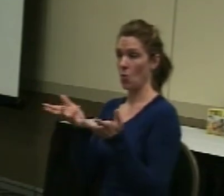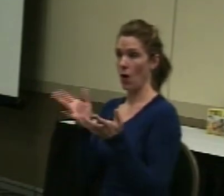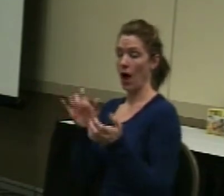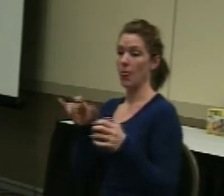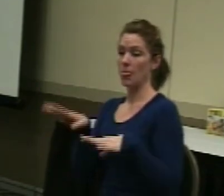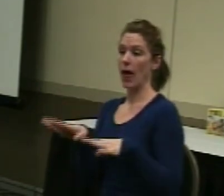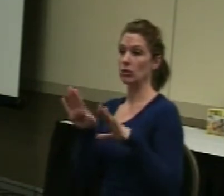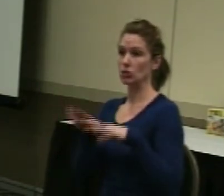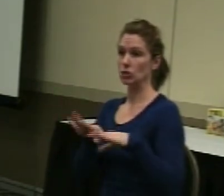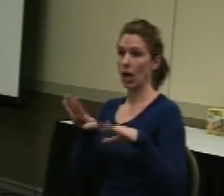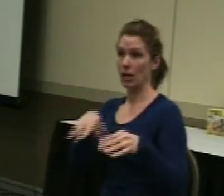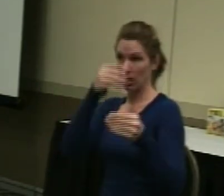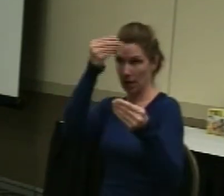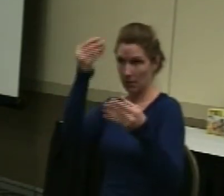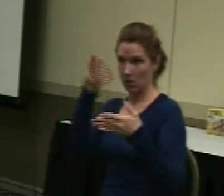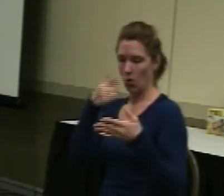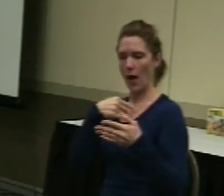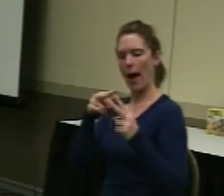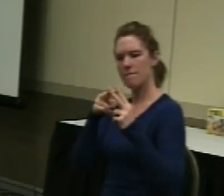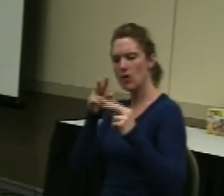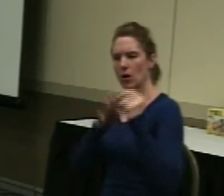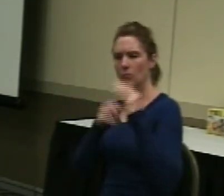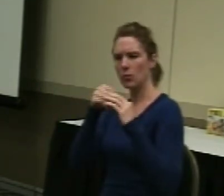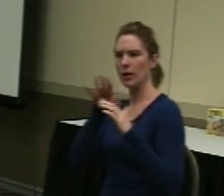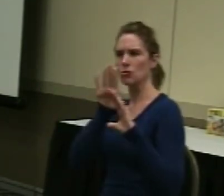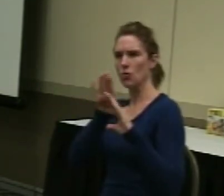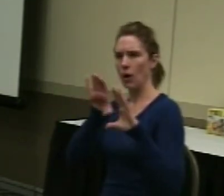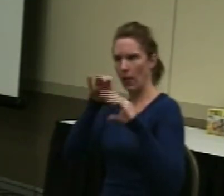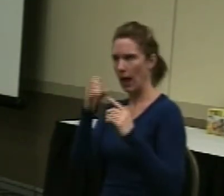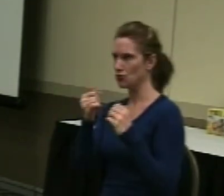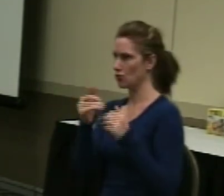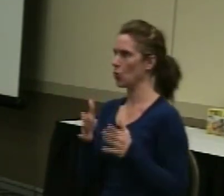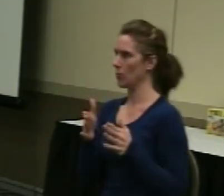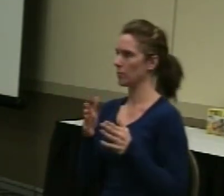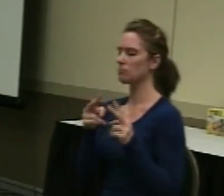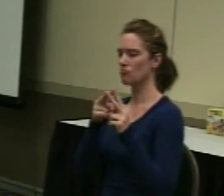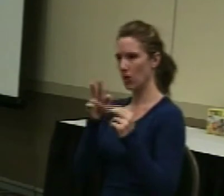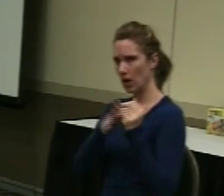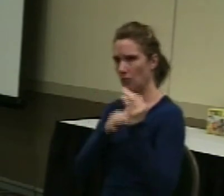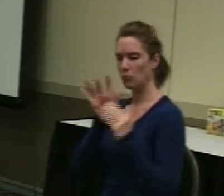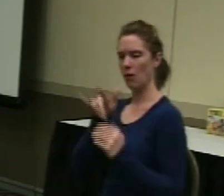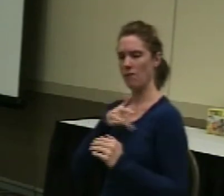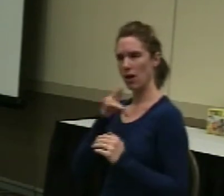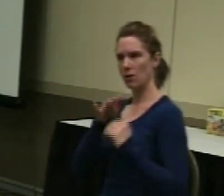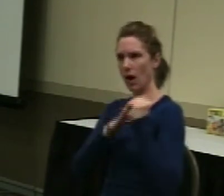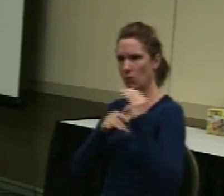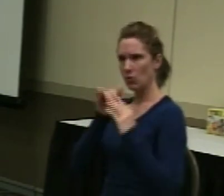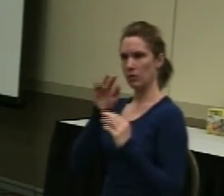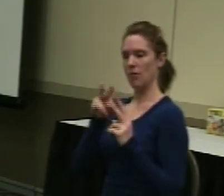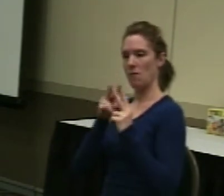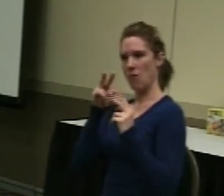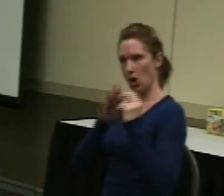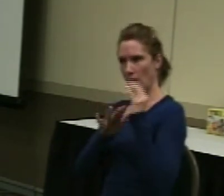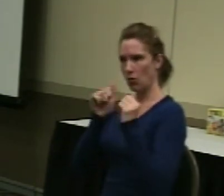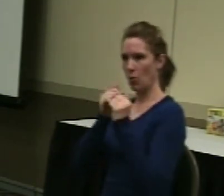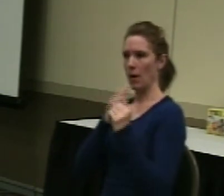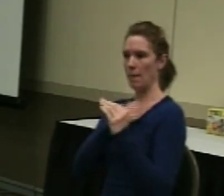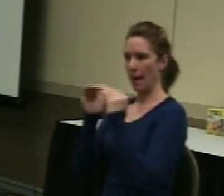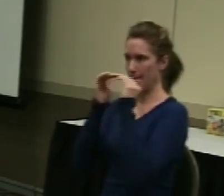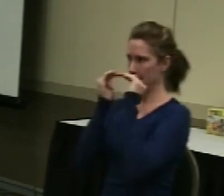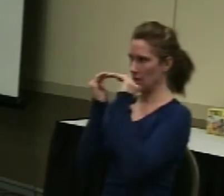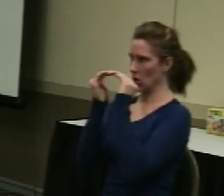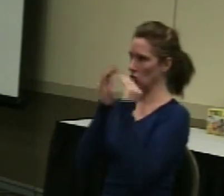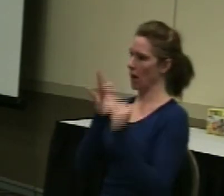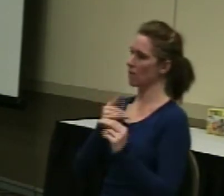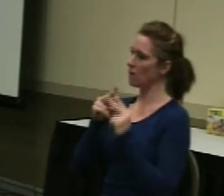very comfortable in your classroom. Wouldn't that be just what you want to hear? You know, I am very comfortable with my peers. I am very comfortable in